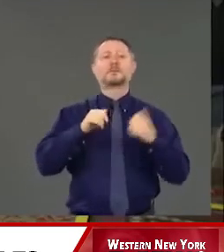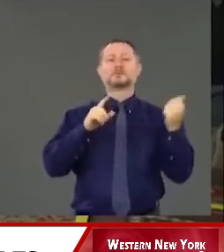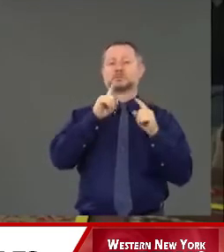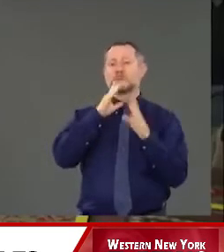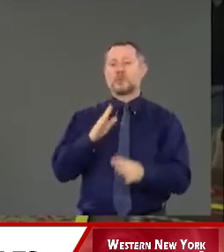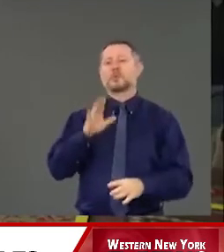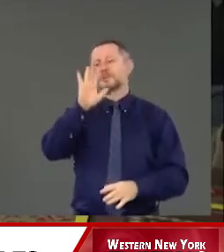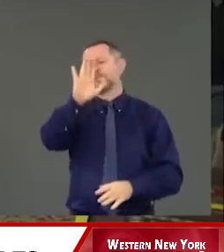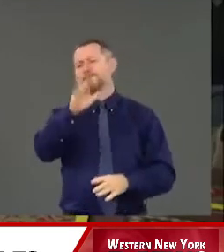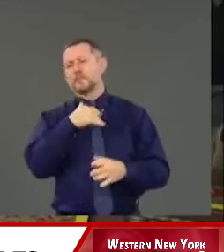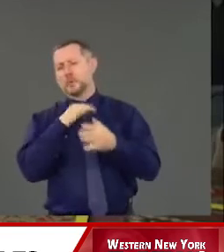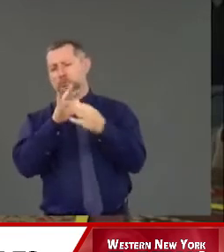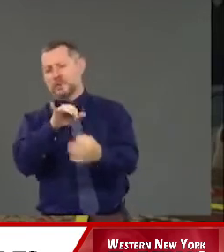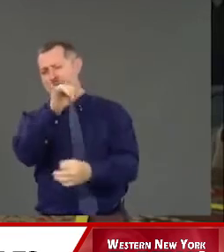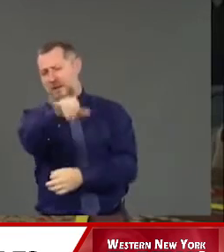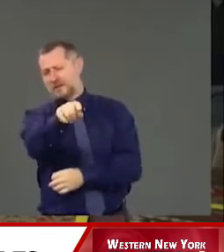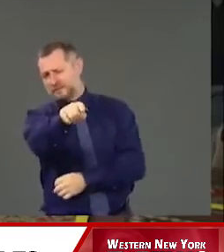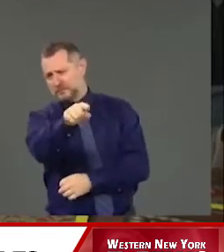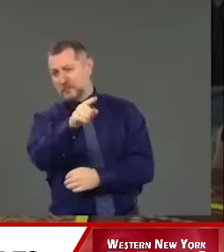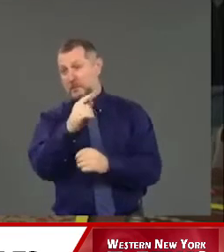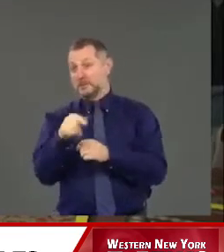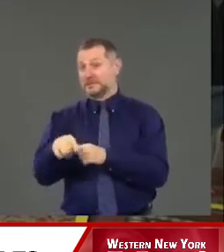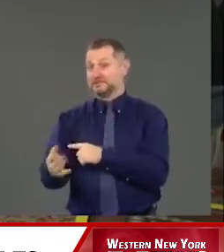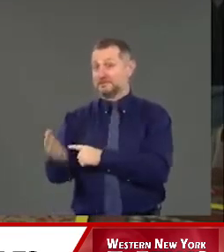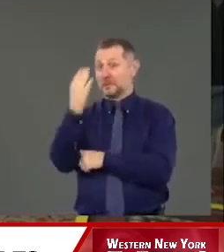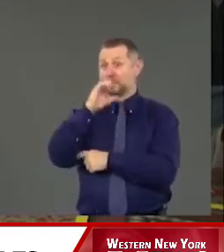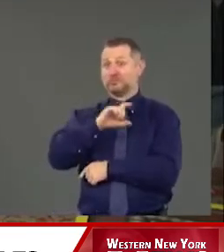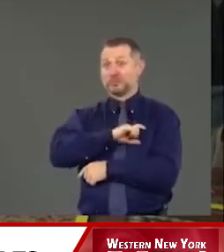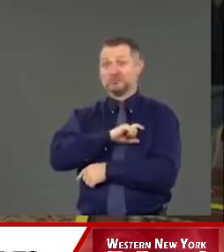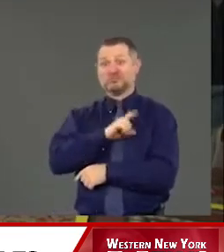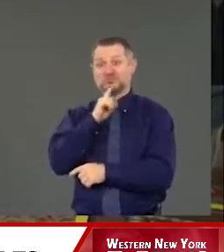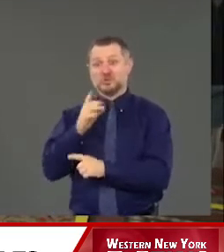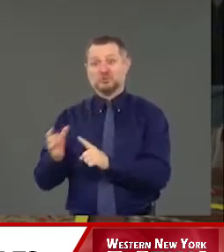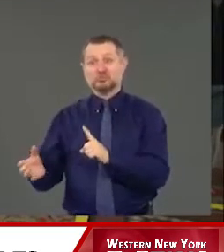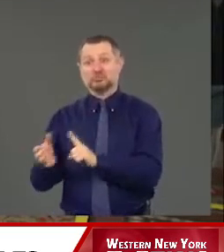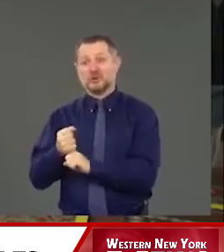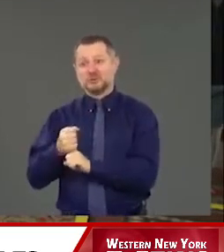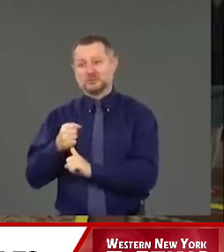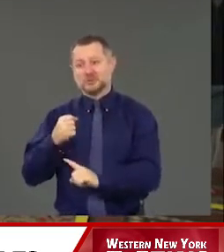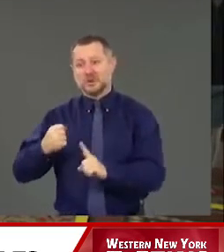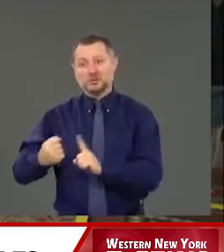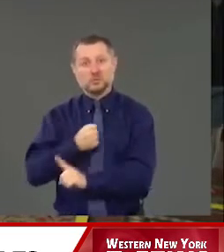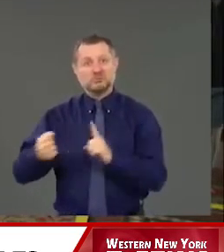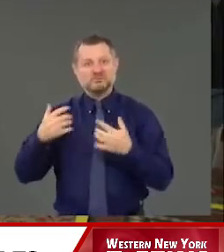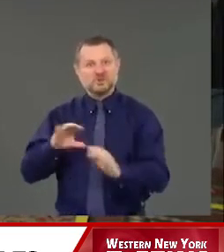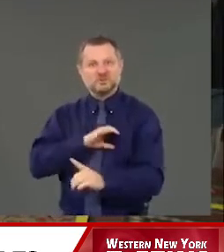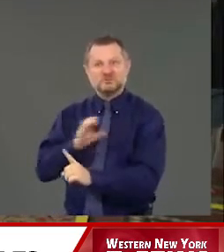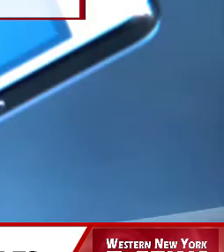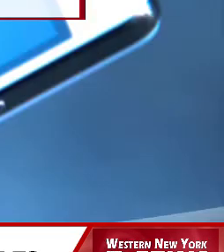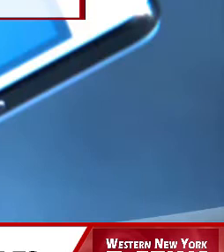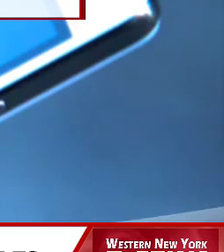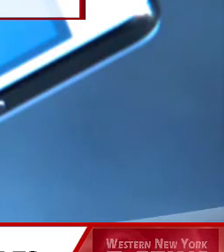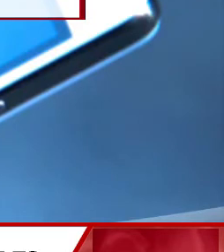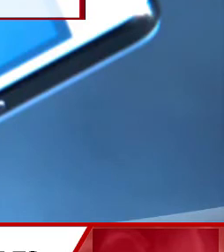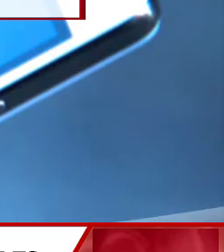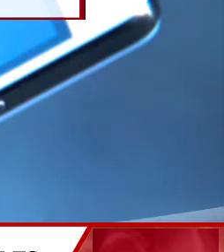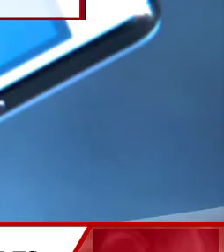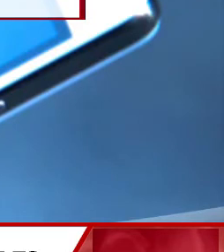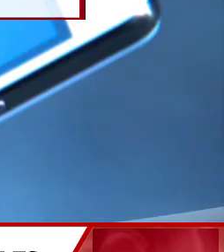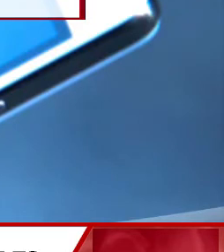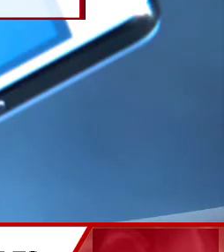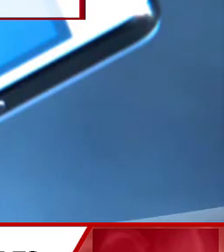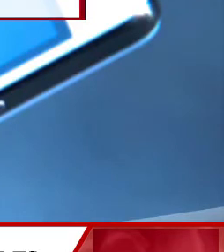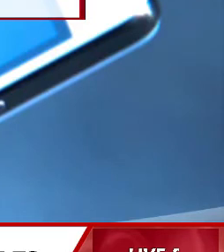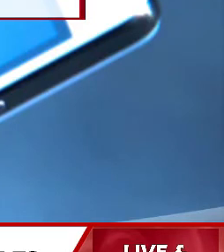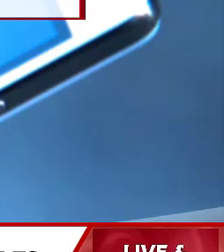with the motion while also urging residents to be safe and responsible. I think